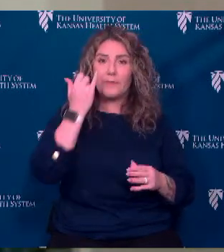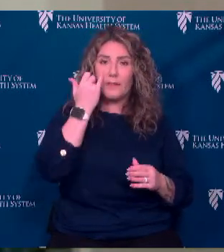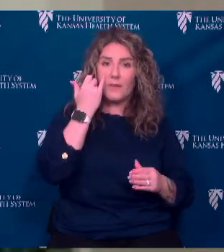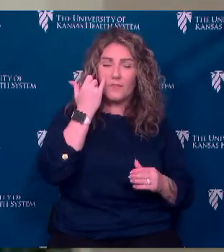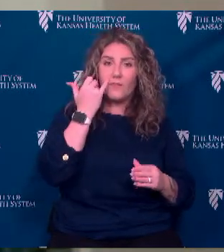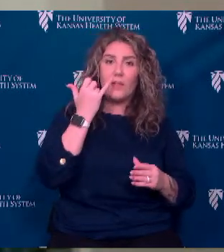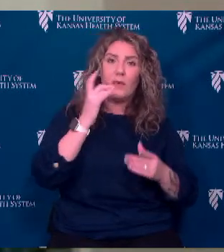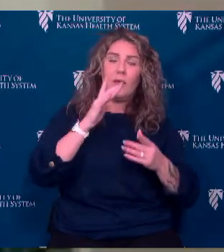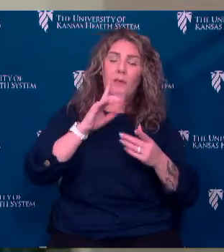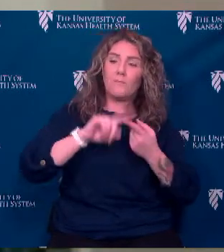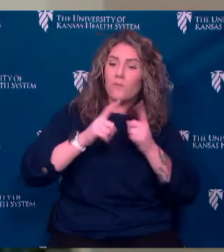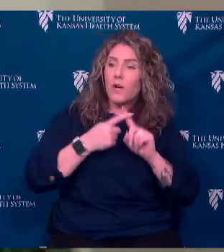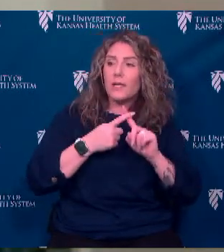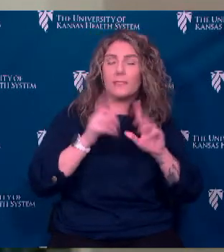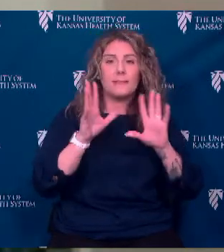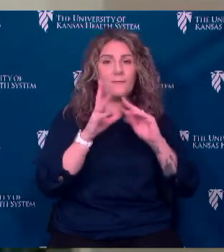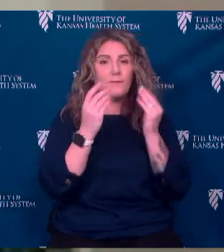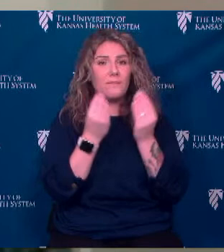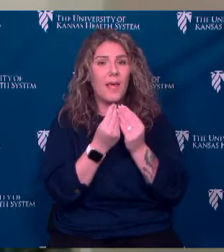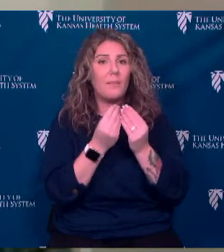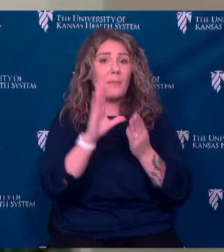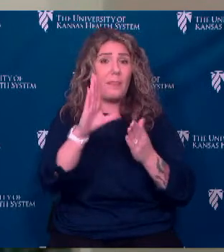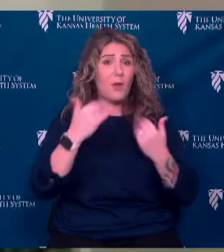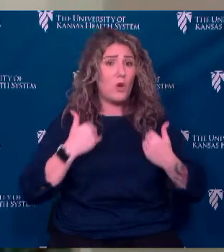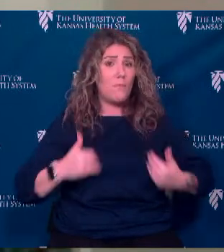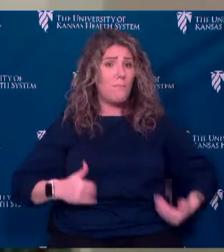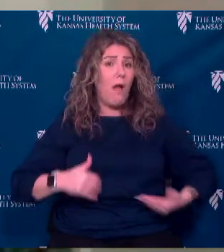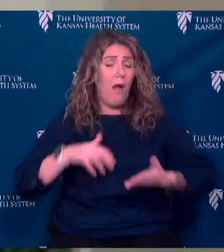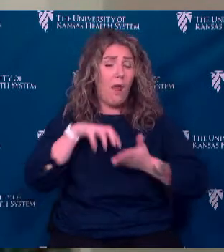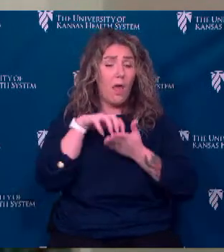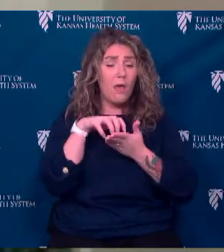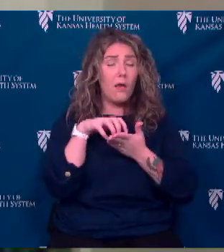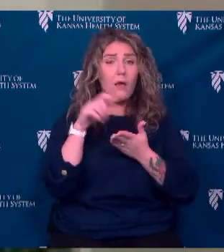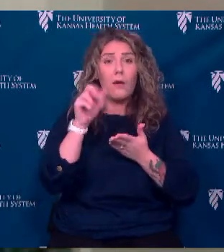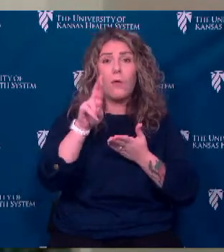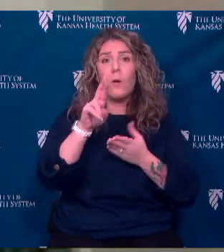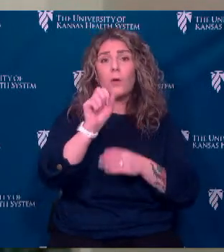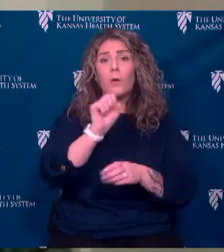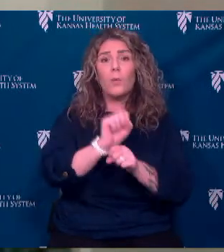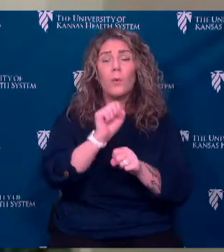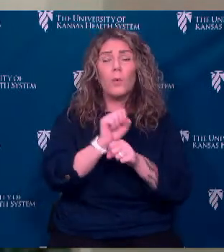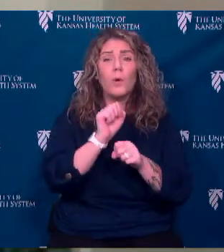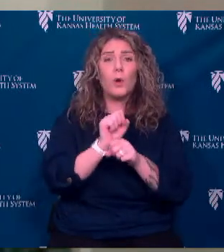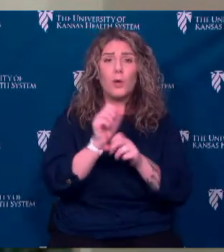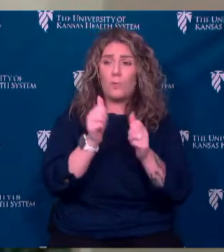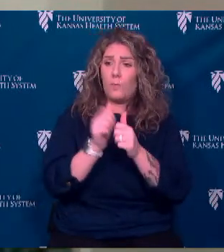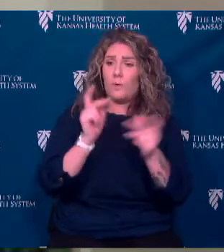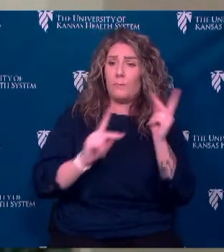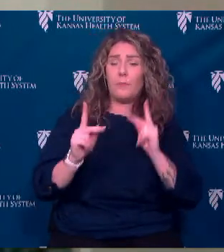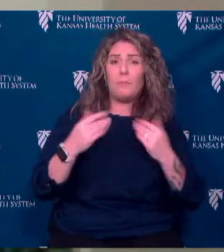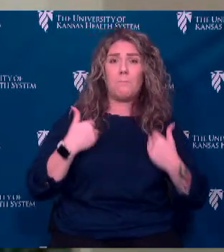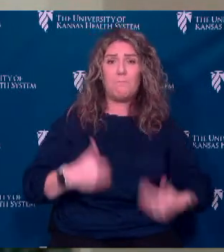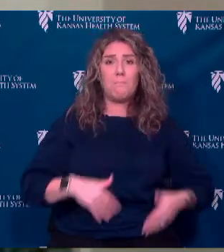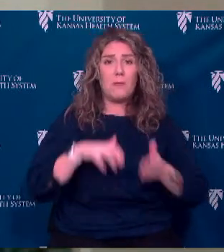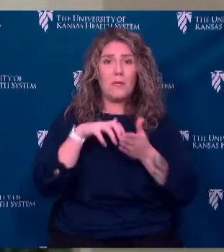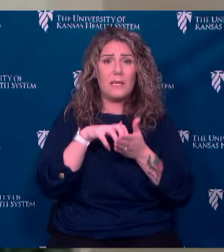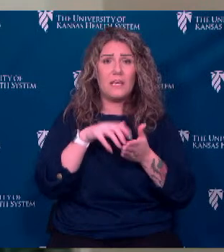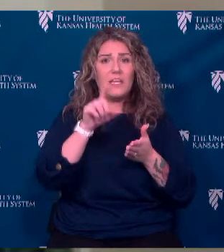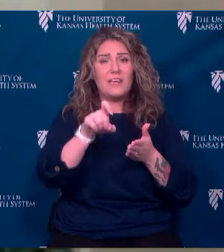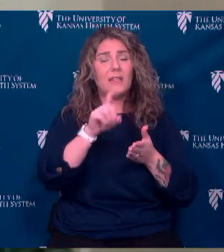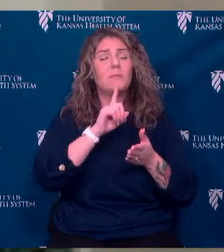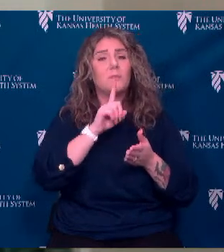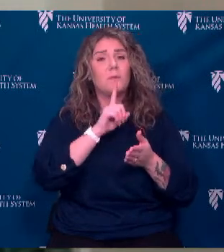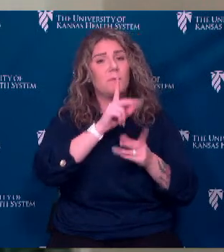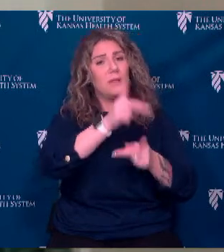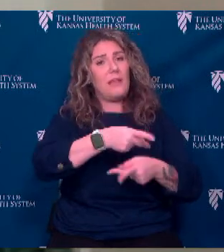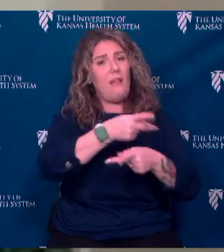or friends who are immunocompromised, or if you work in a facility where you work with immunocompromised individuals, I think you need to be very